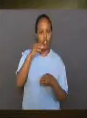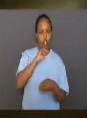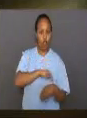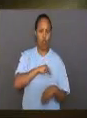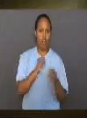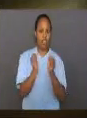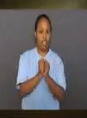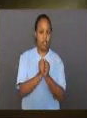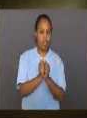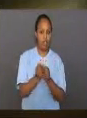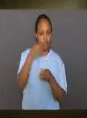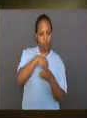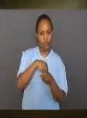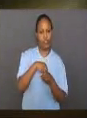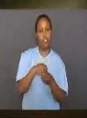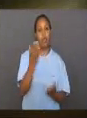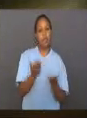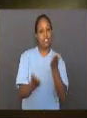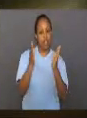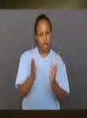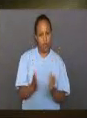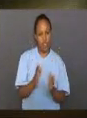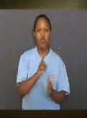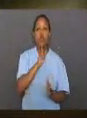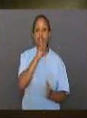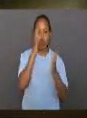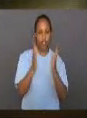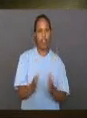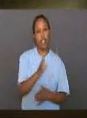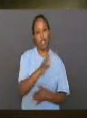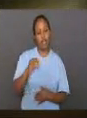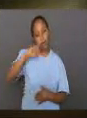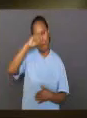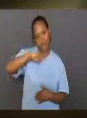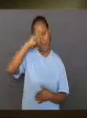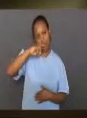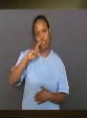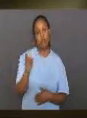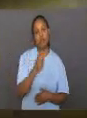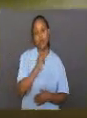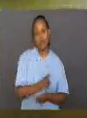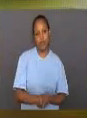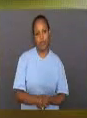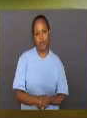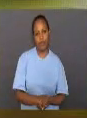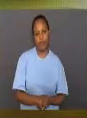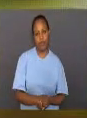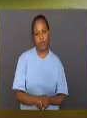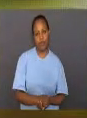morality, including fairness, truthfulness, and courage.